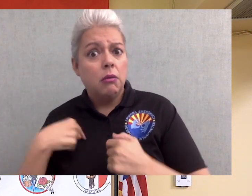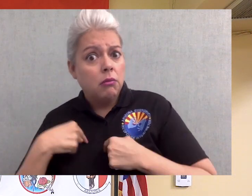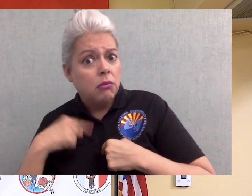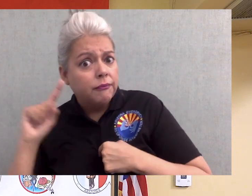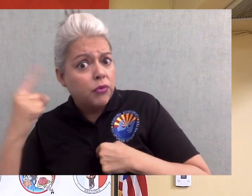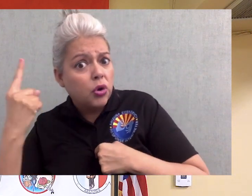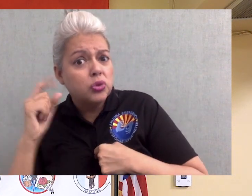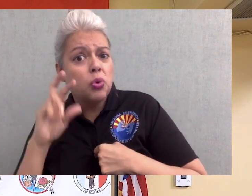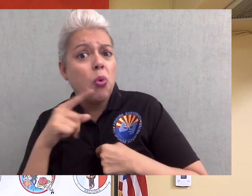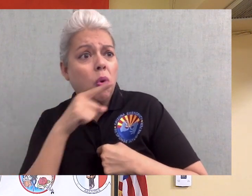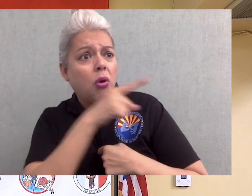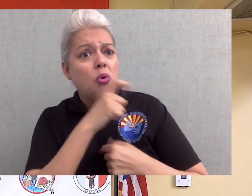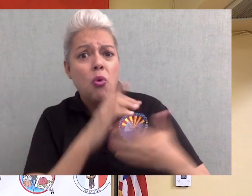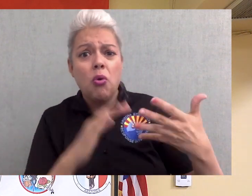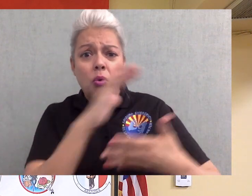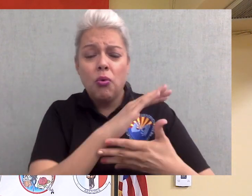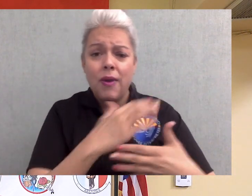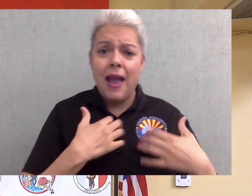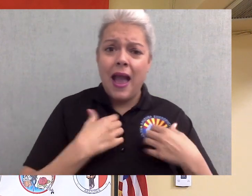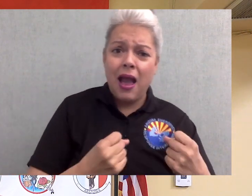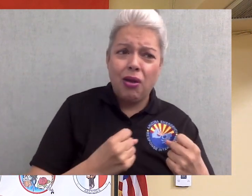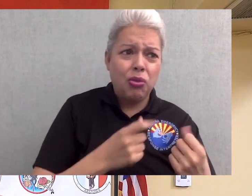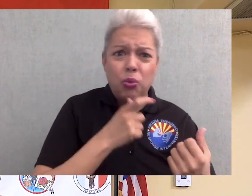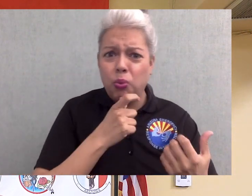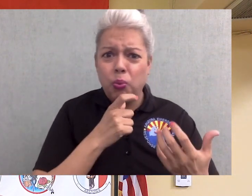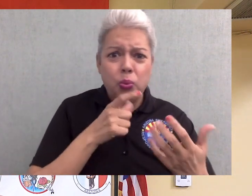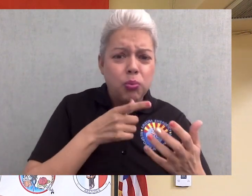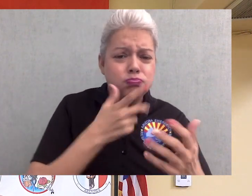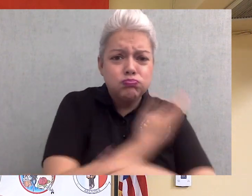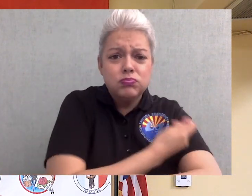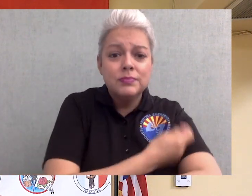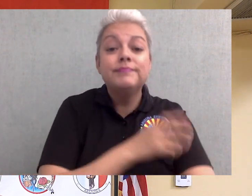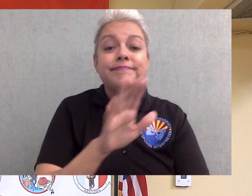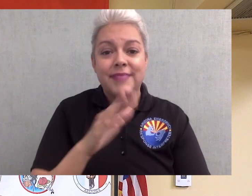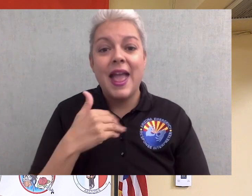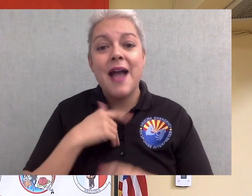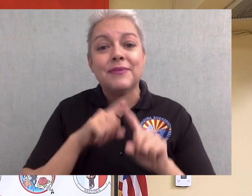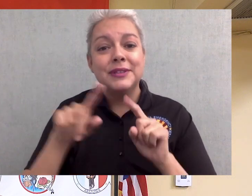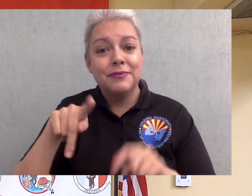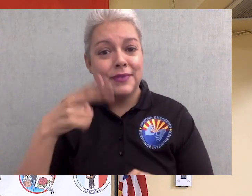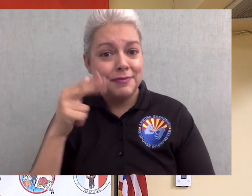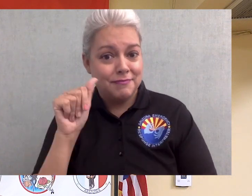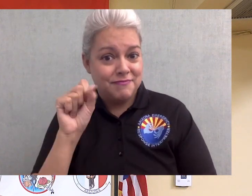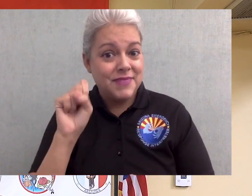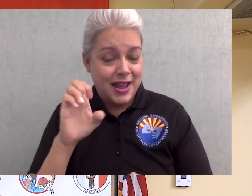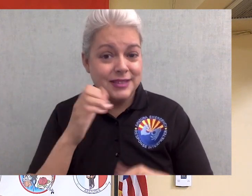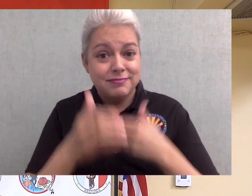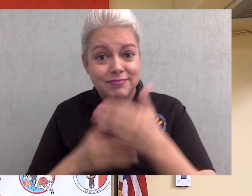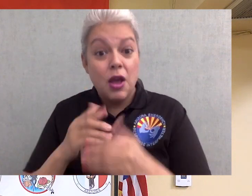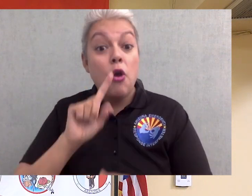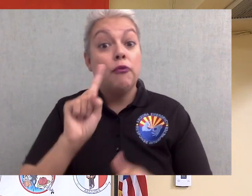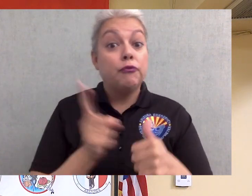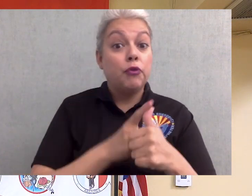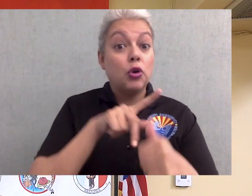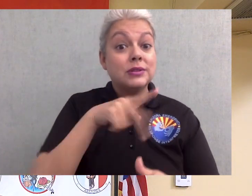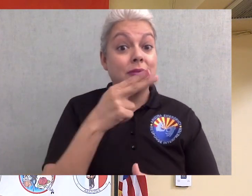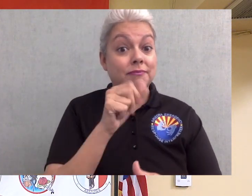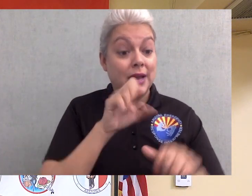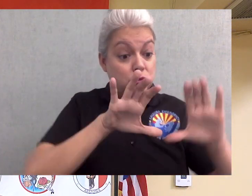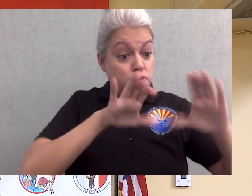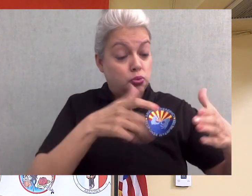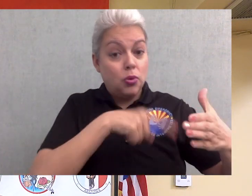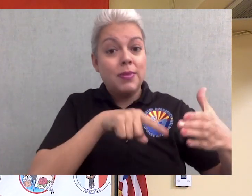and employee people? The phase 1 is first responders, which is fire, police, and emergency